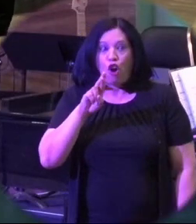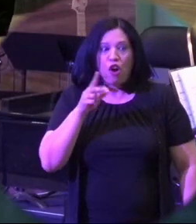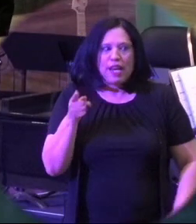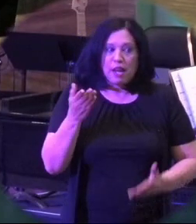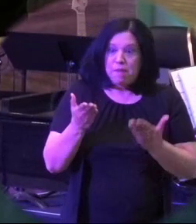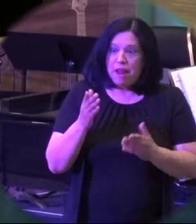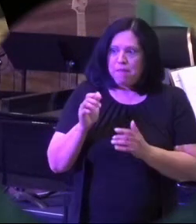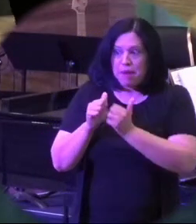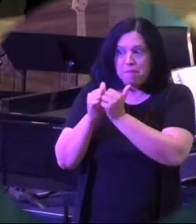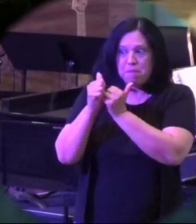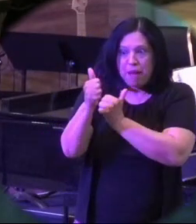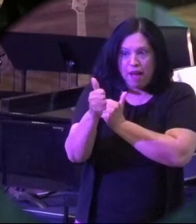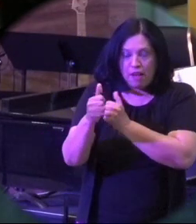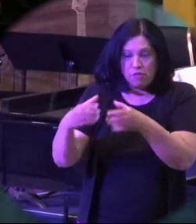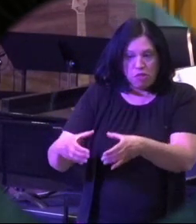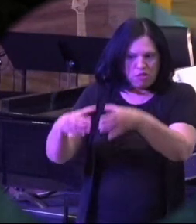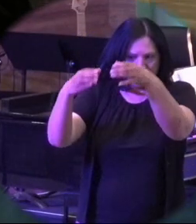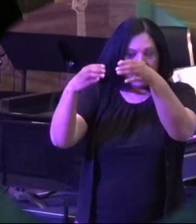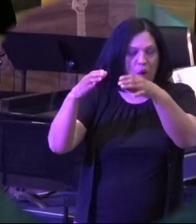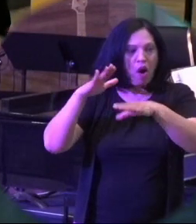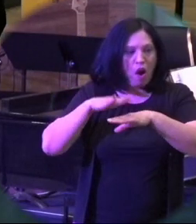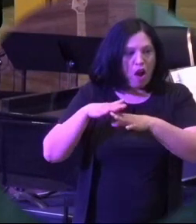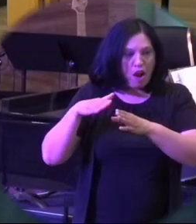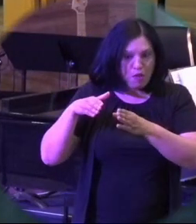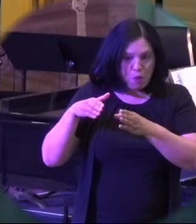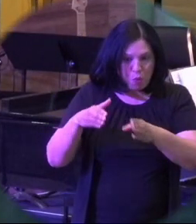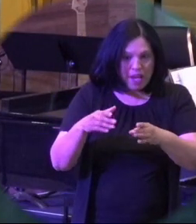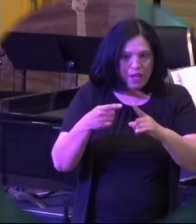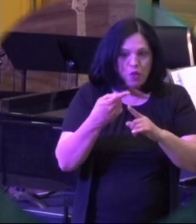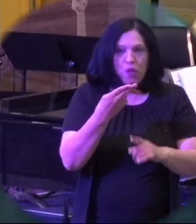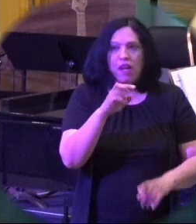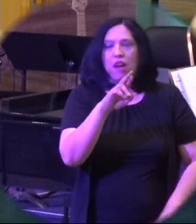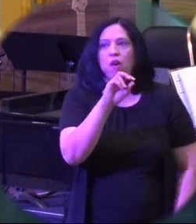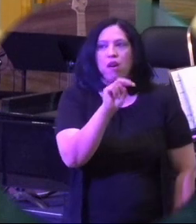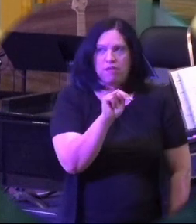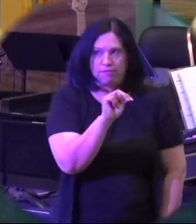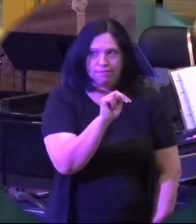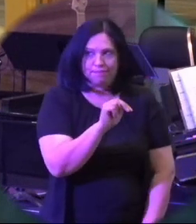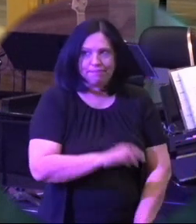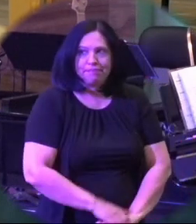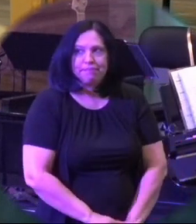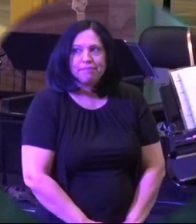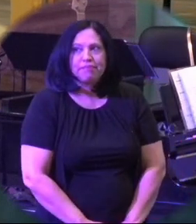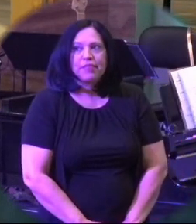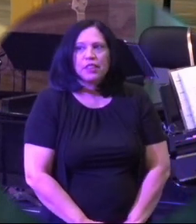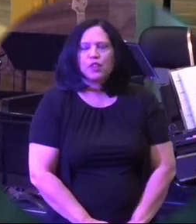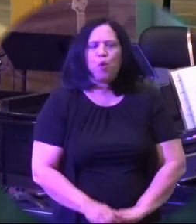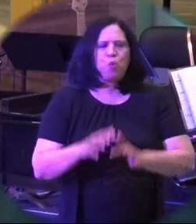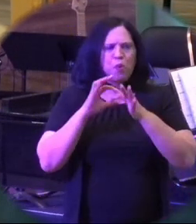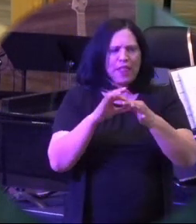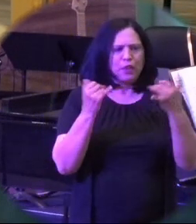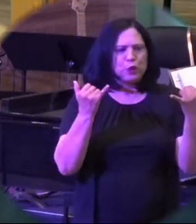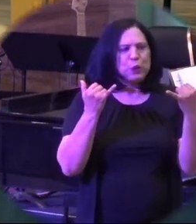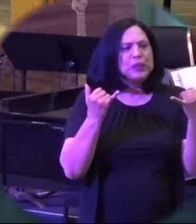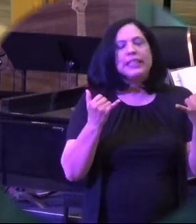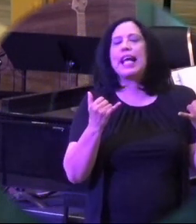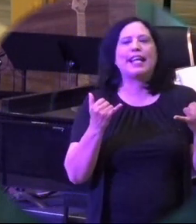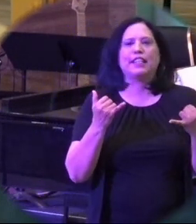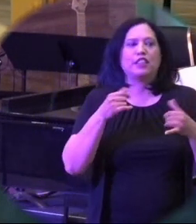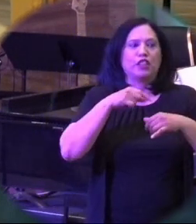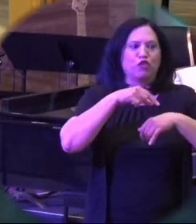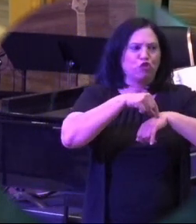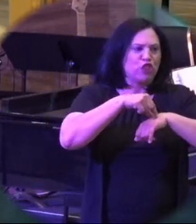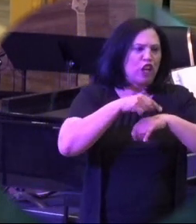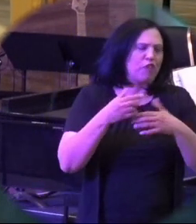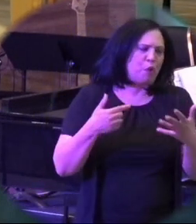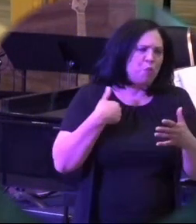ruins of the Tower of Babel on his way up to Haran. So, in terms of today's geography, we are talking about